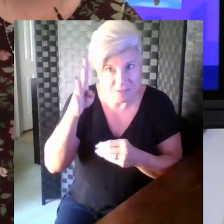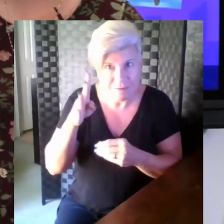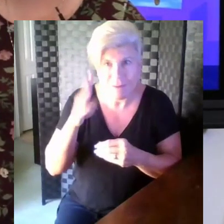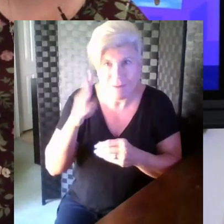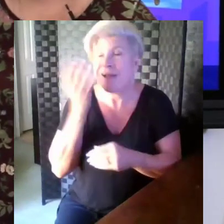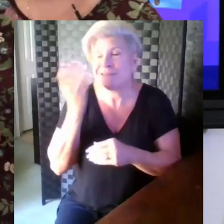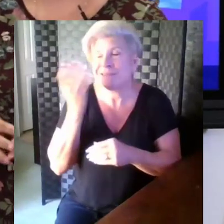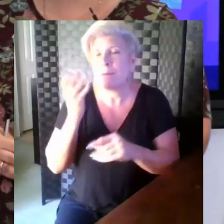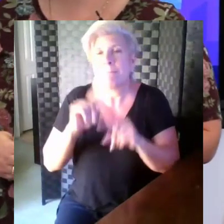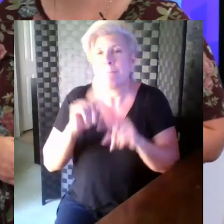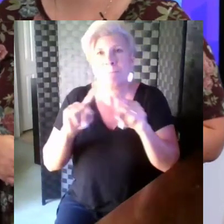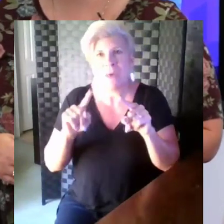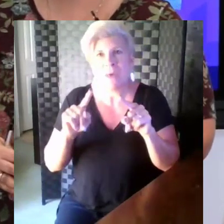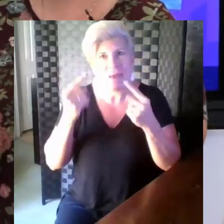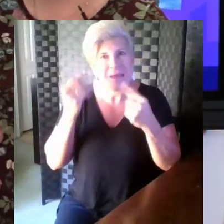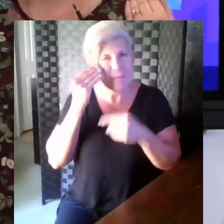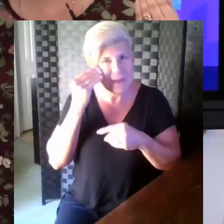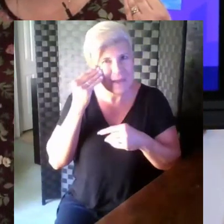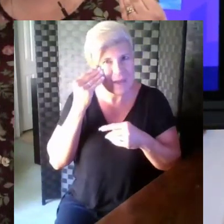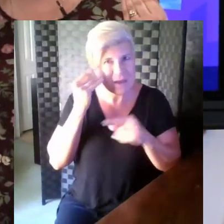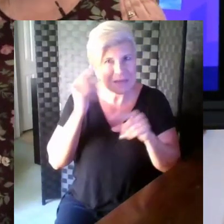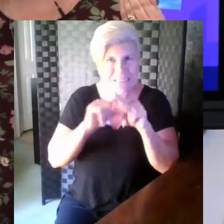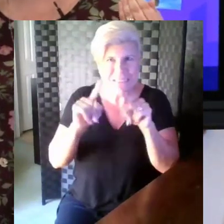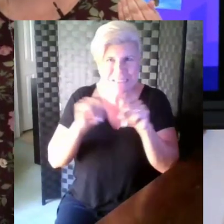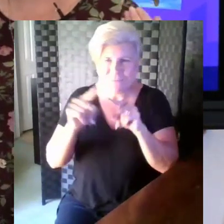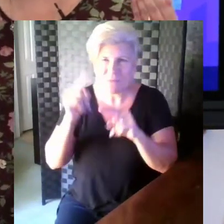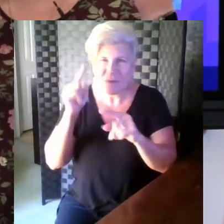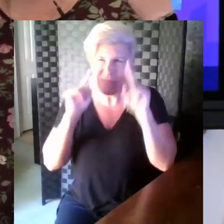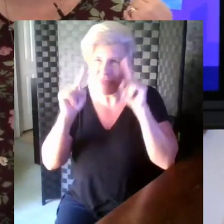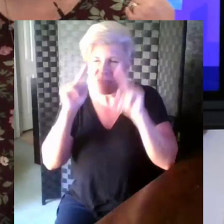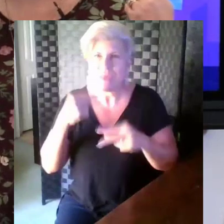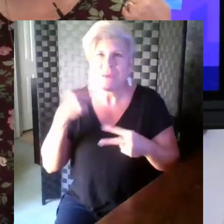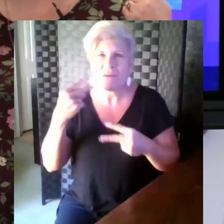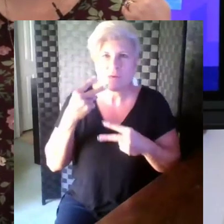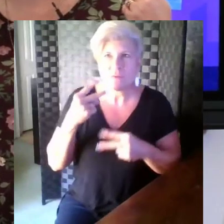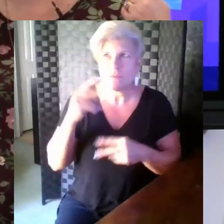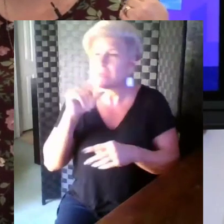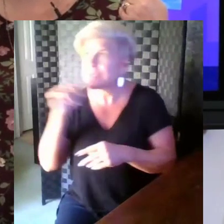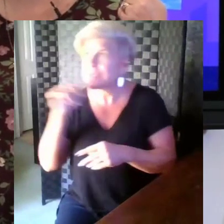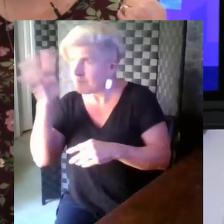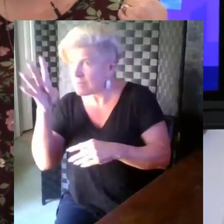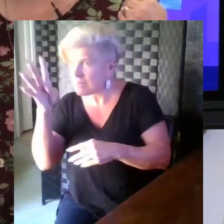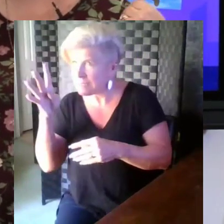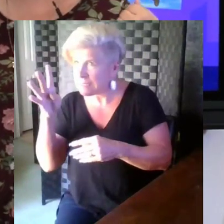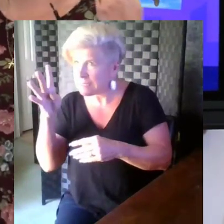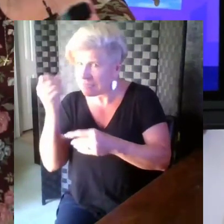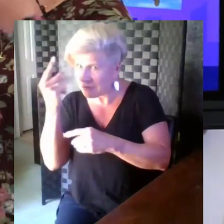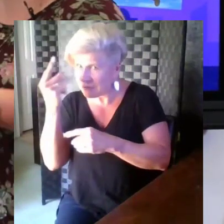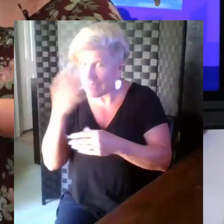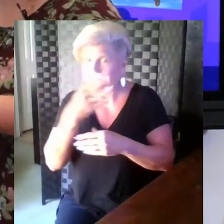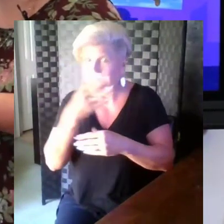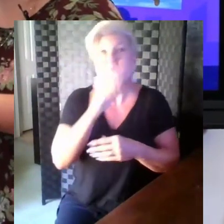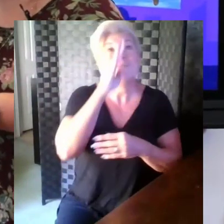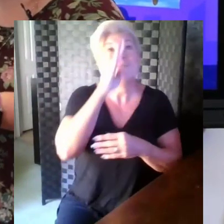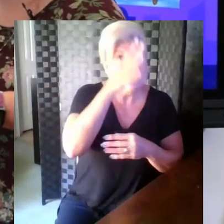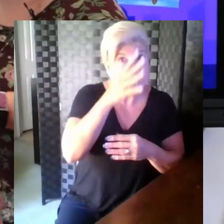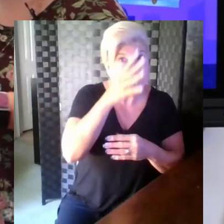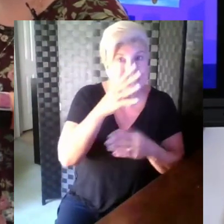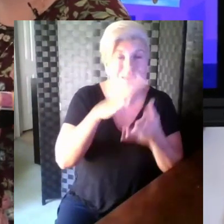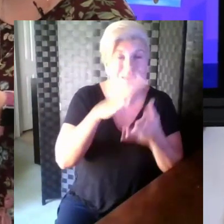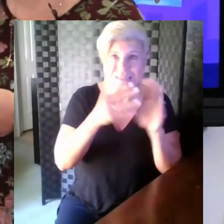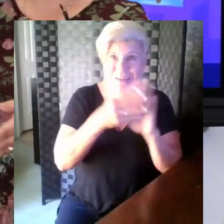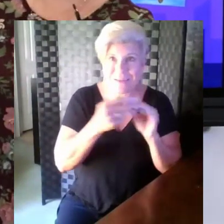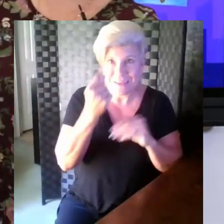are awesome. But as we know, we have different thinking voices for nonfiction text comprehension and fiction